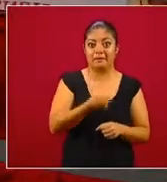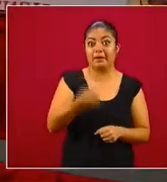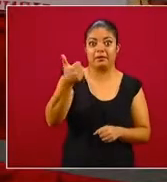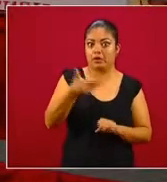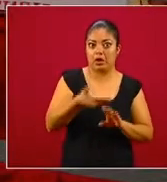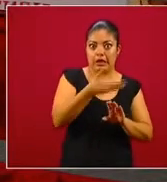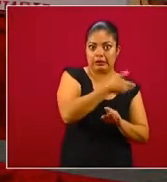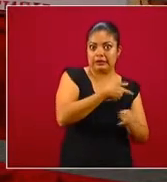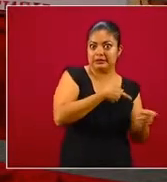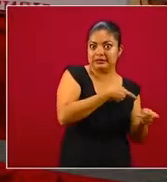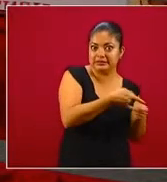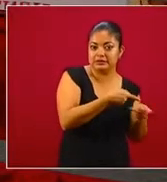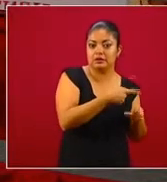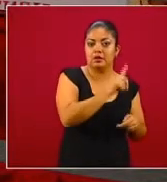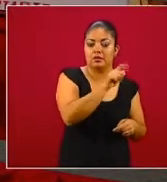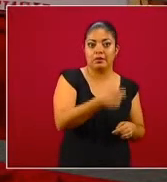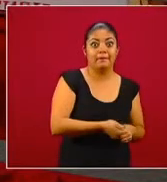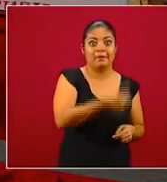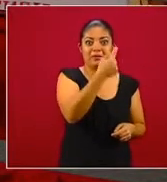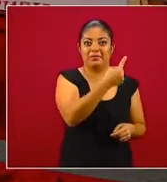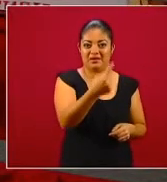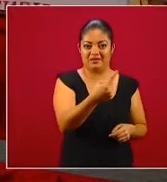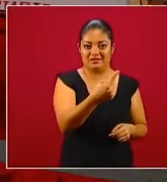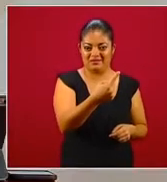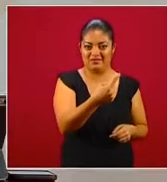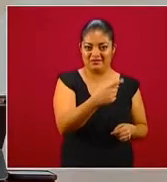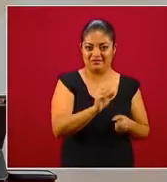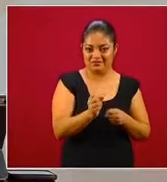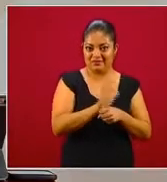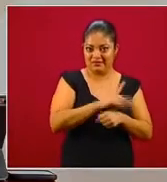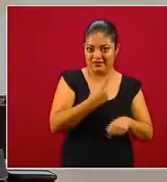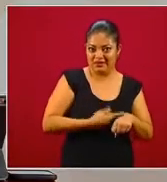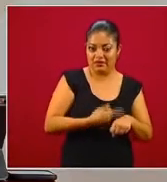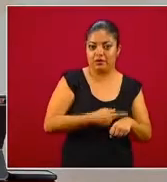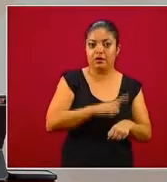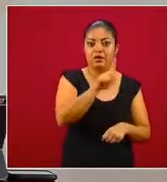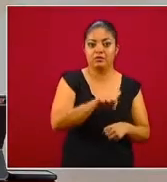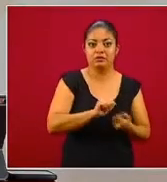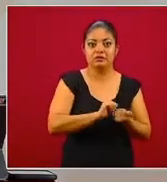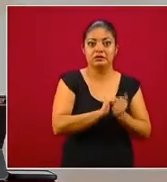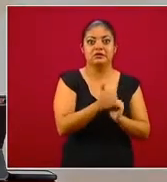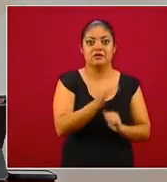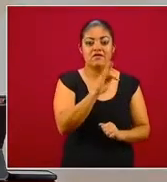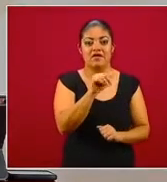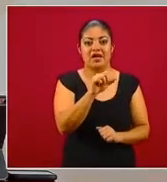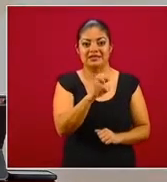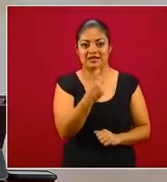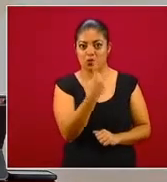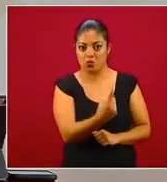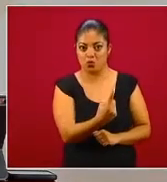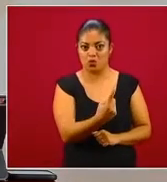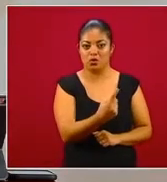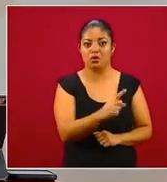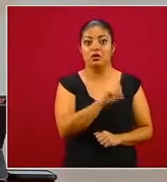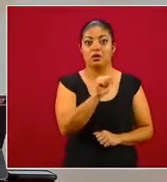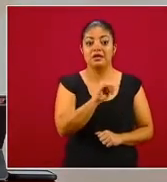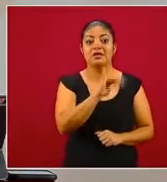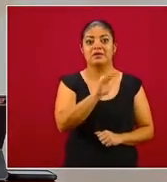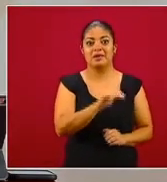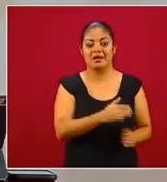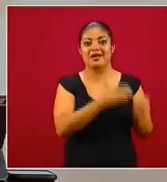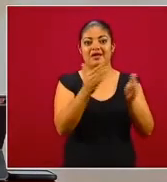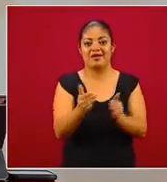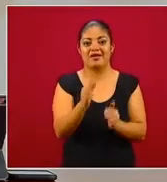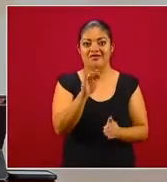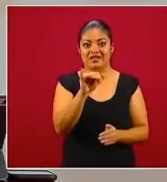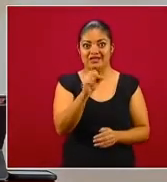before luego cuando phase one, tuvimos el just primer like before caso, we had the luego first cuando case entramos and we were formalmente en formally toda la getting fase into 1, phase one, cuando we íbamos a told pasar a la you 2, this is cuando what's going to íbamos